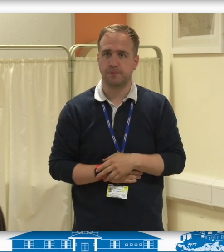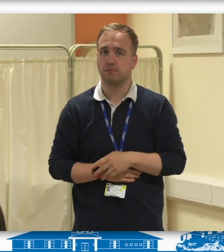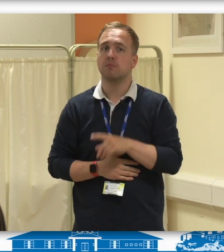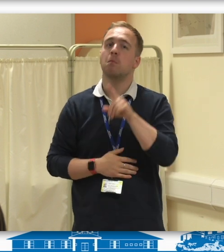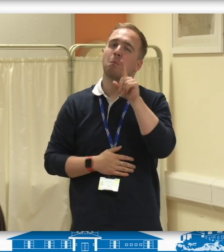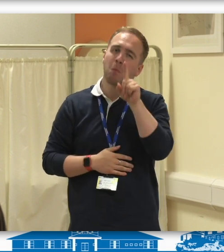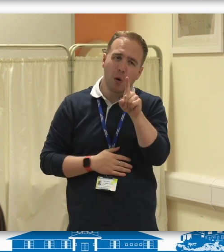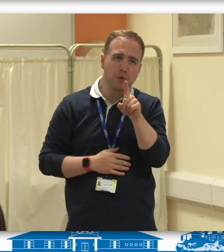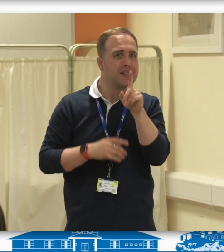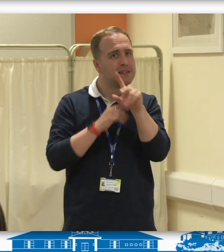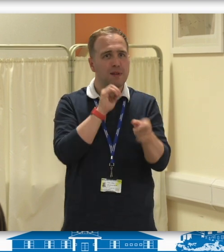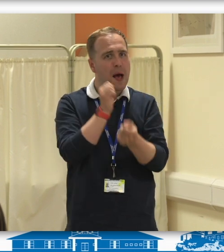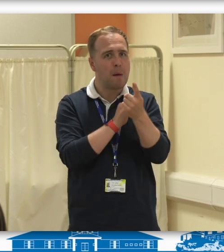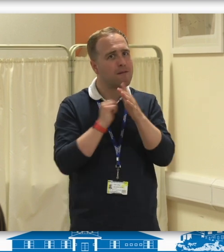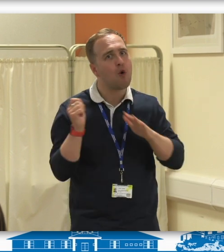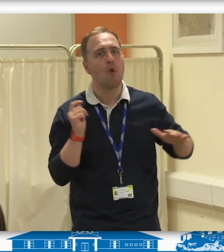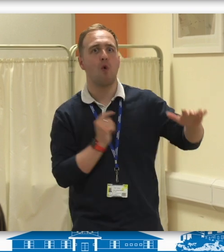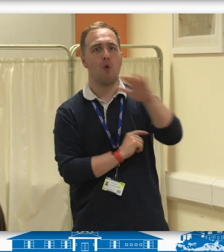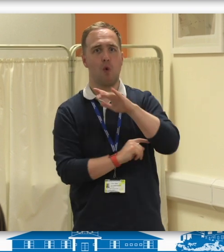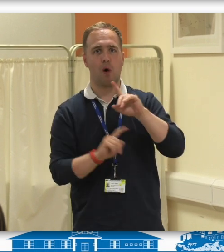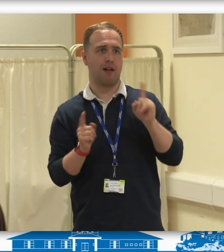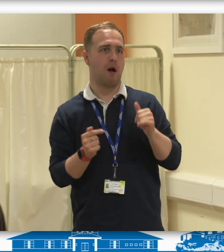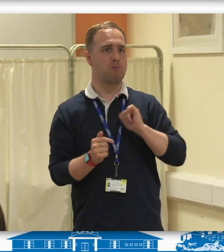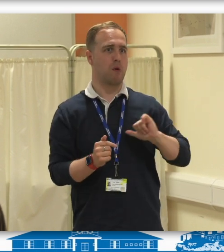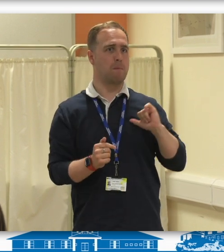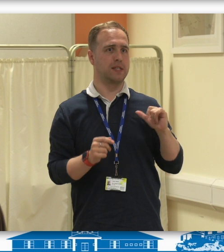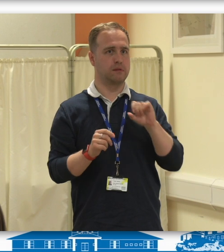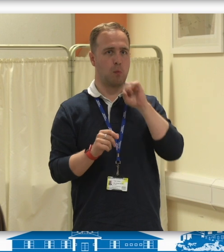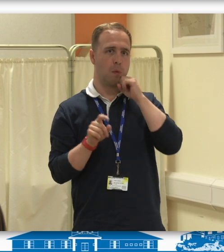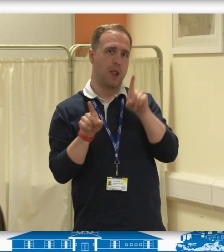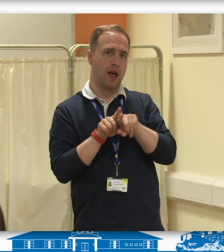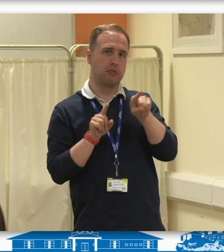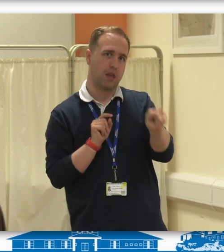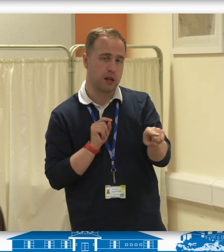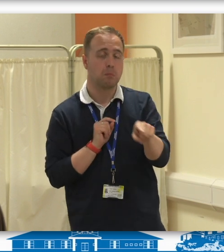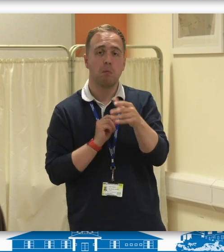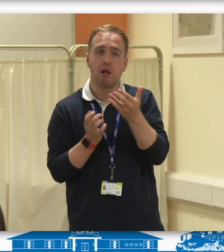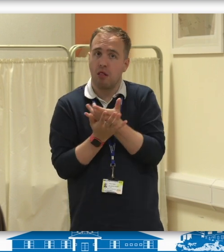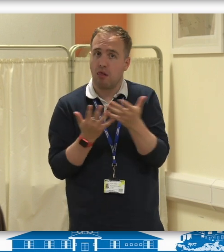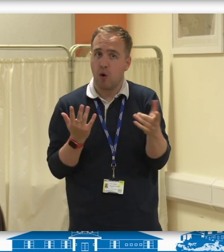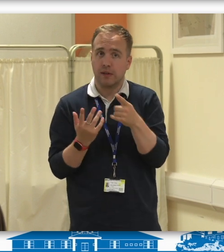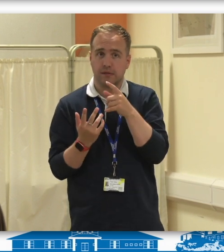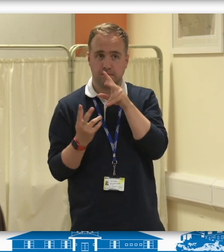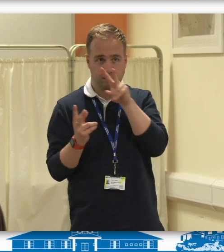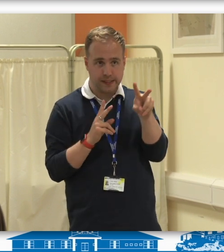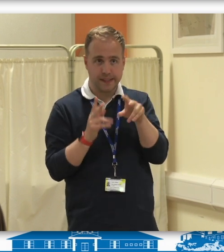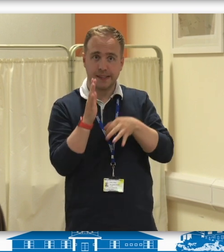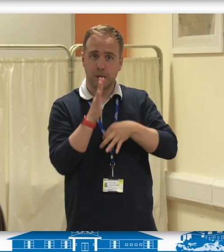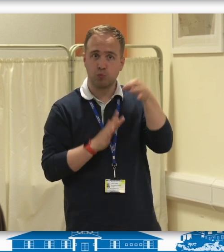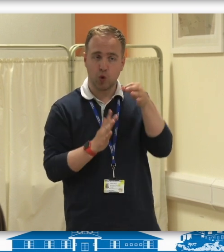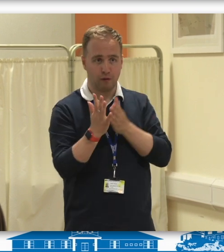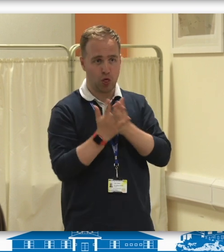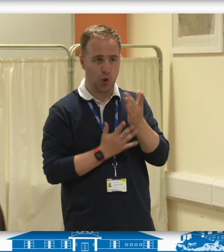However, this doesn't happen for everyone, and I can't make any promises, but many people do see improvement with the self-management strategies.